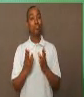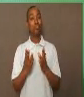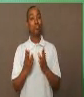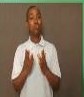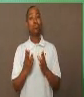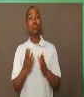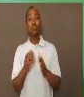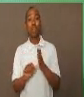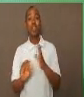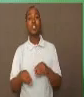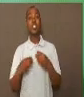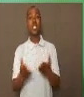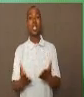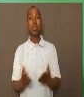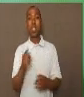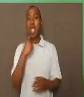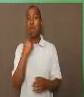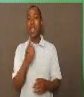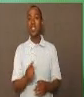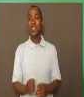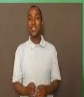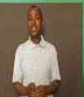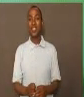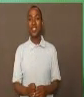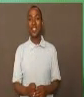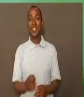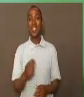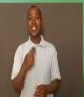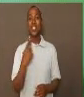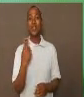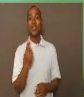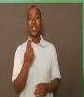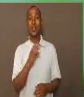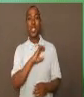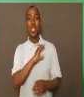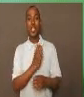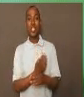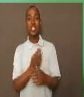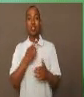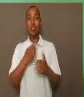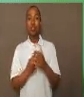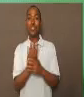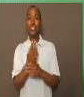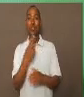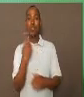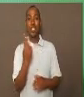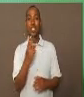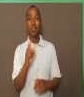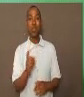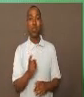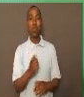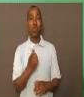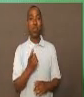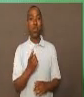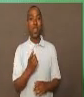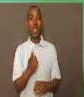world. This means that if it is used as an energy resource, not only is there